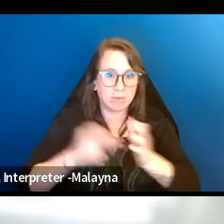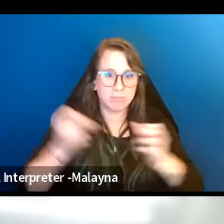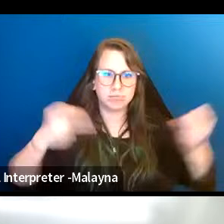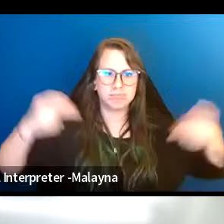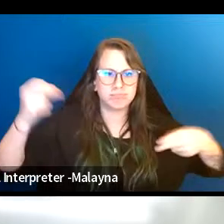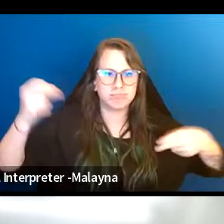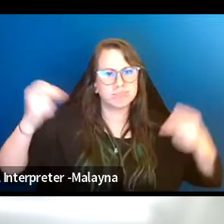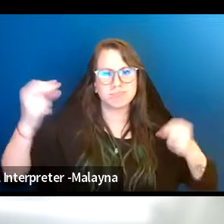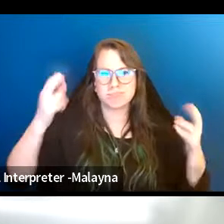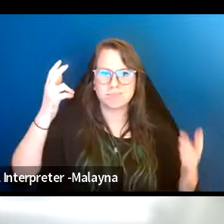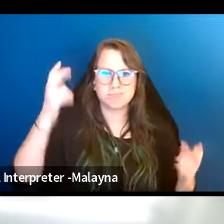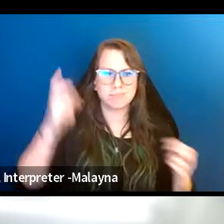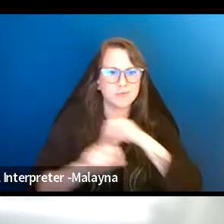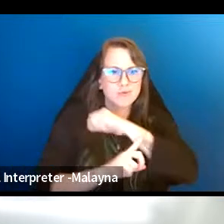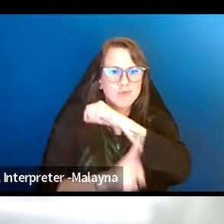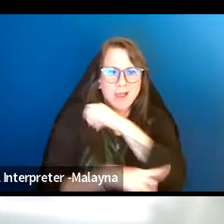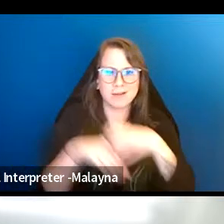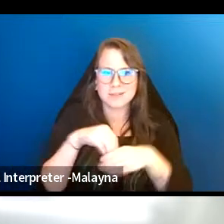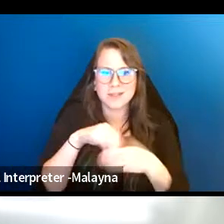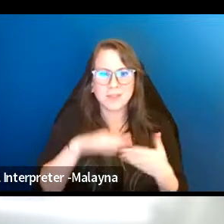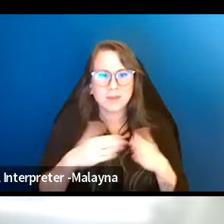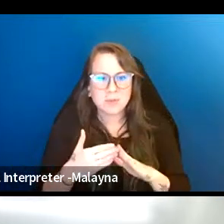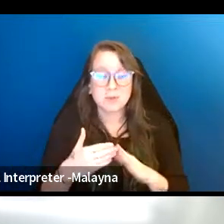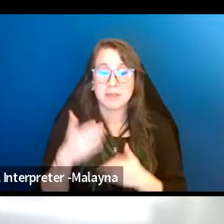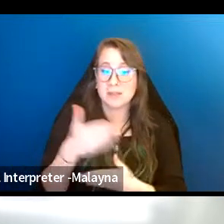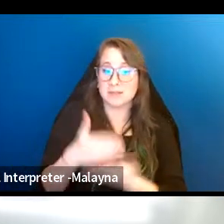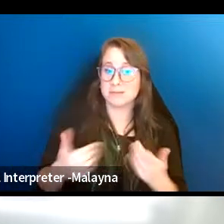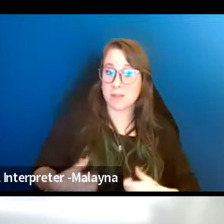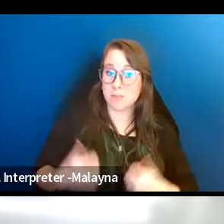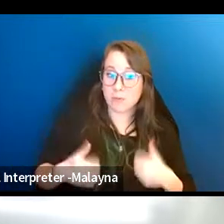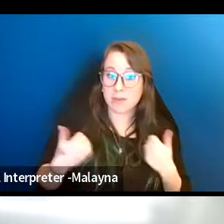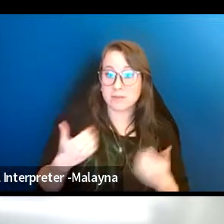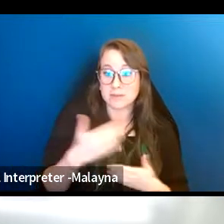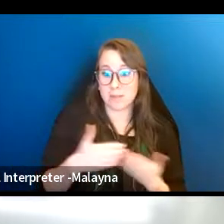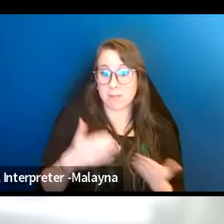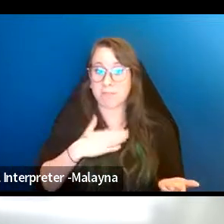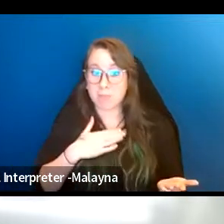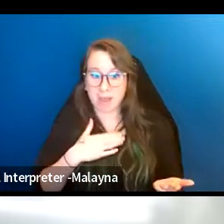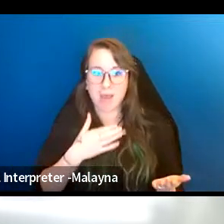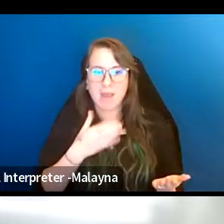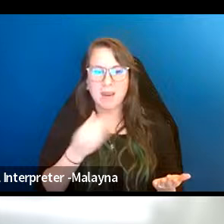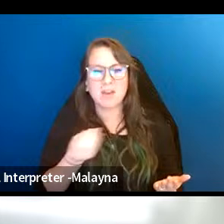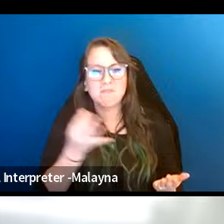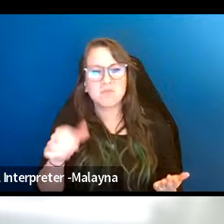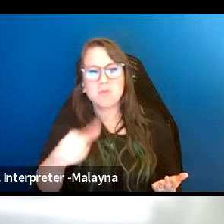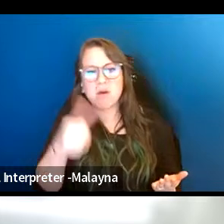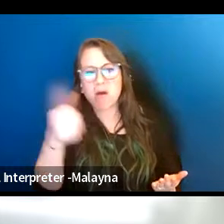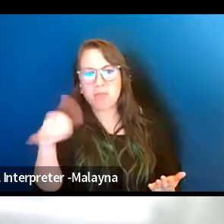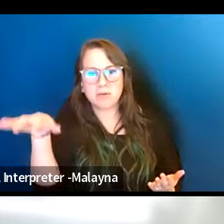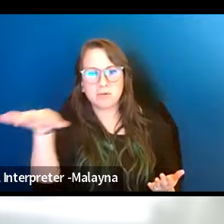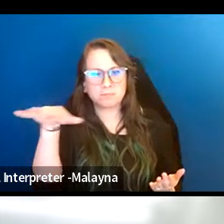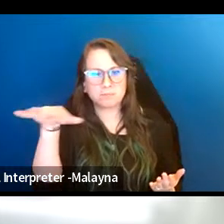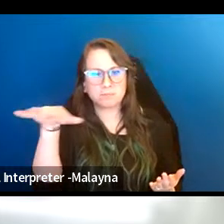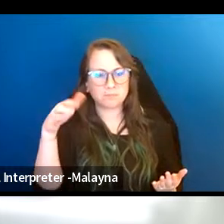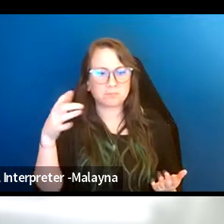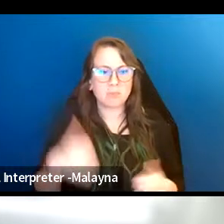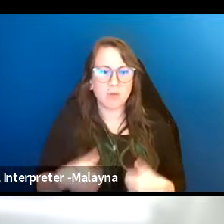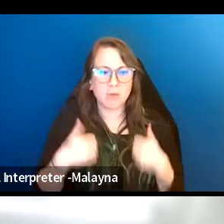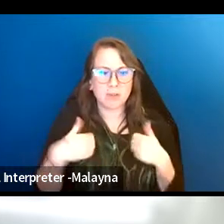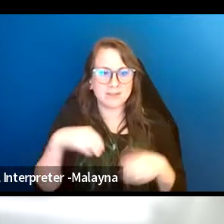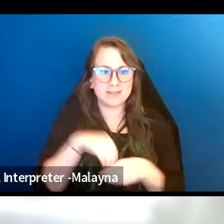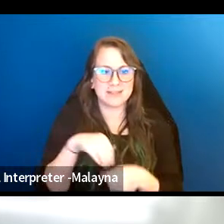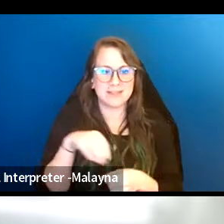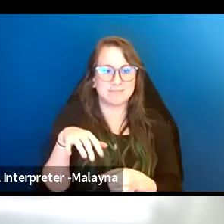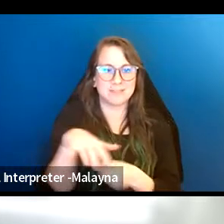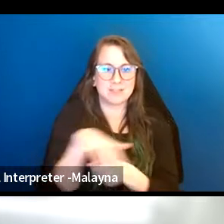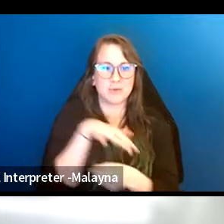community. Some of residents, some of my constituents, and a few of residents in